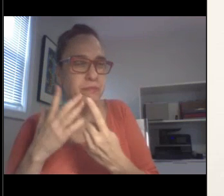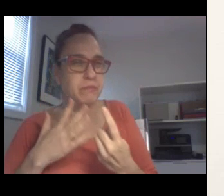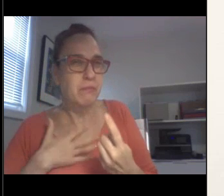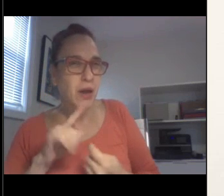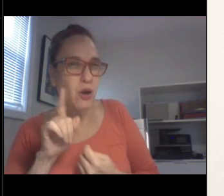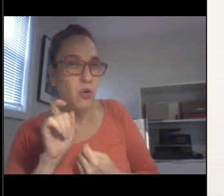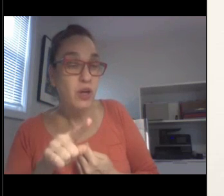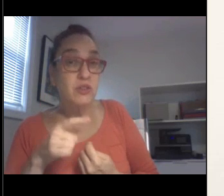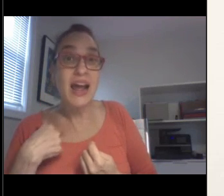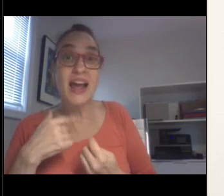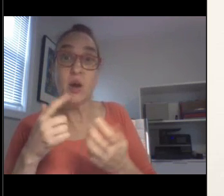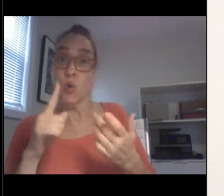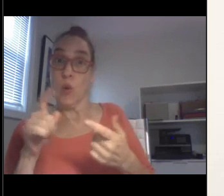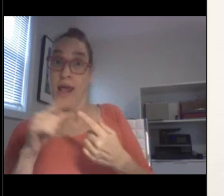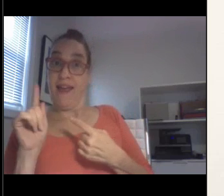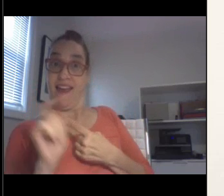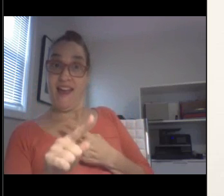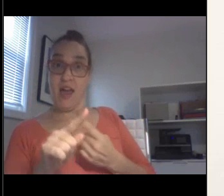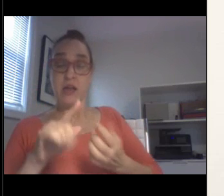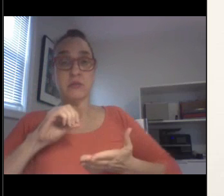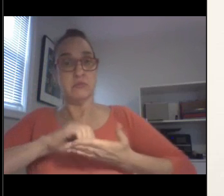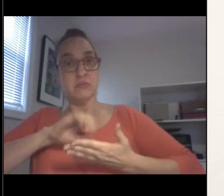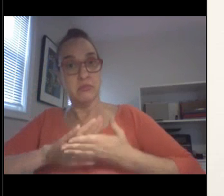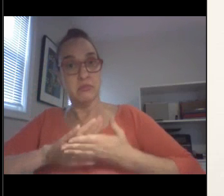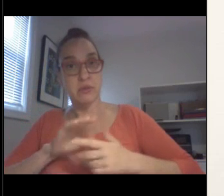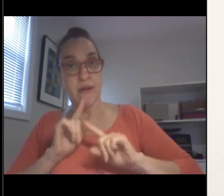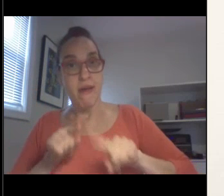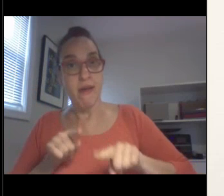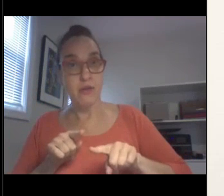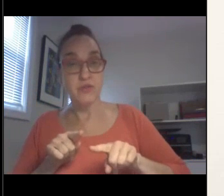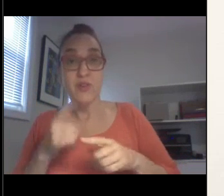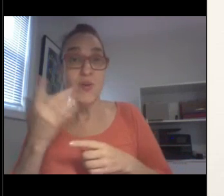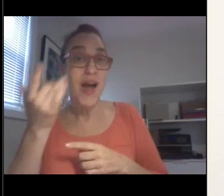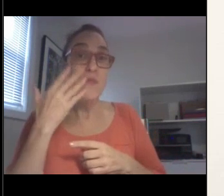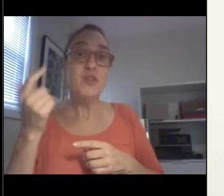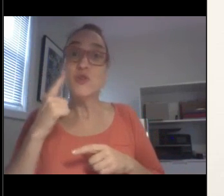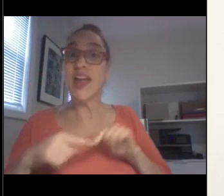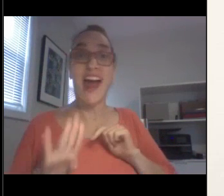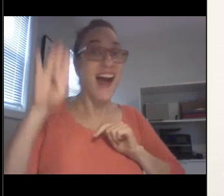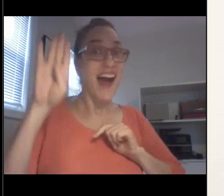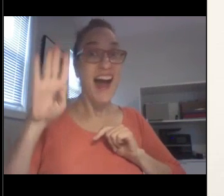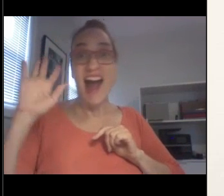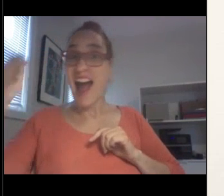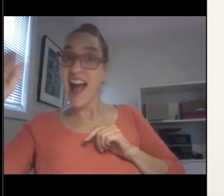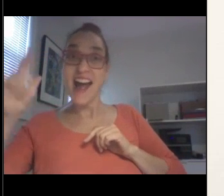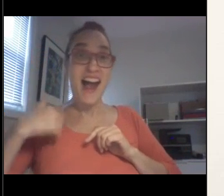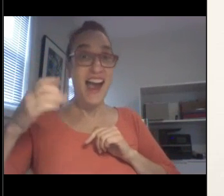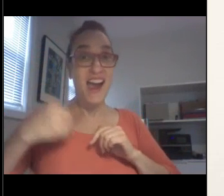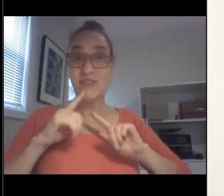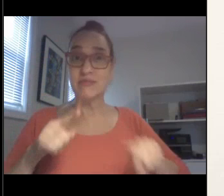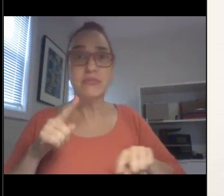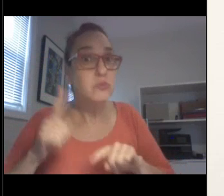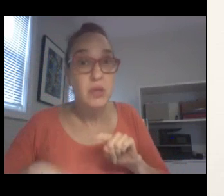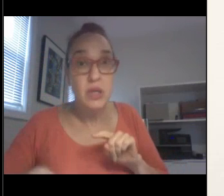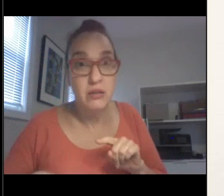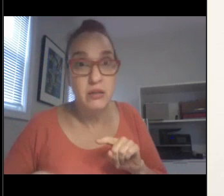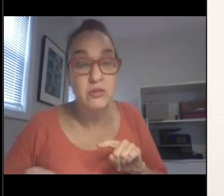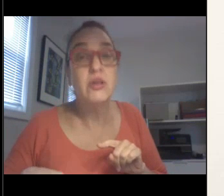down either for yourself or for us in the Q&A, but try to answer them for yourselves, right?